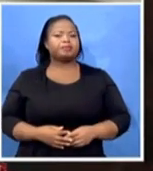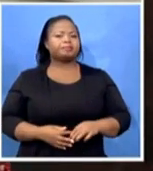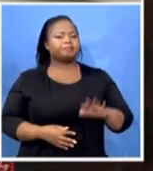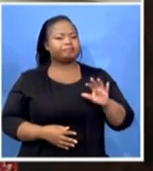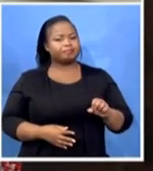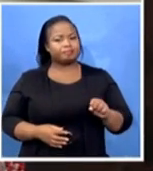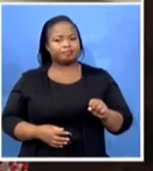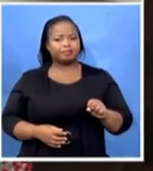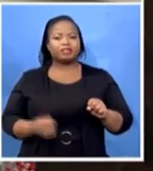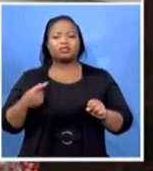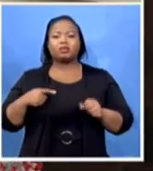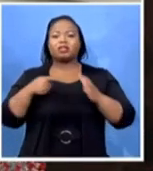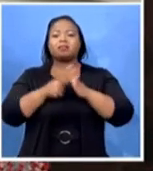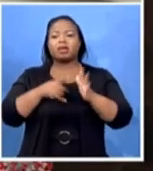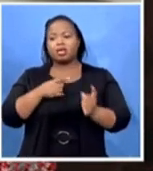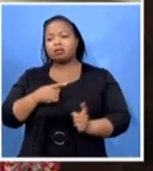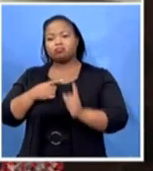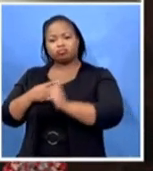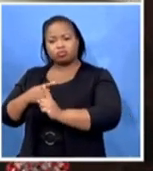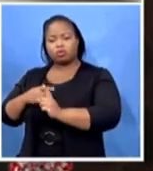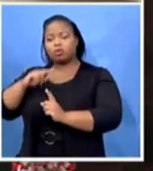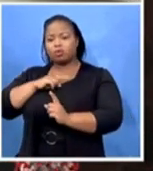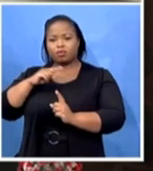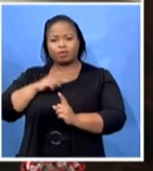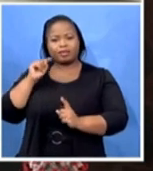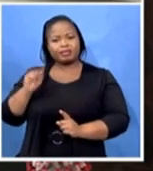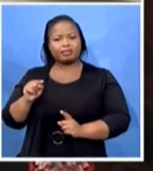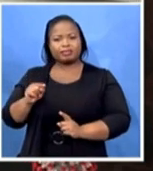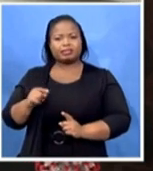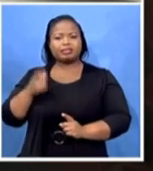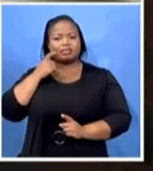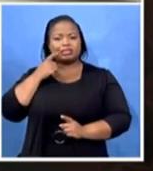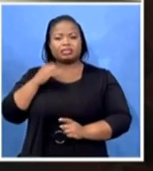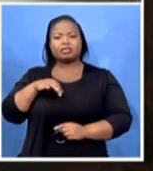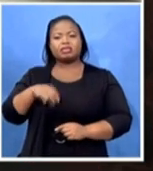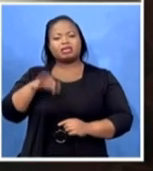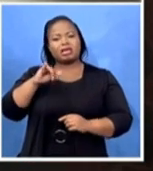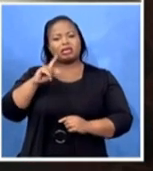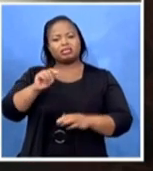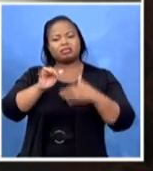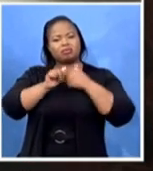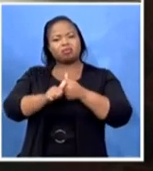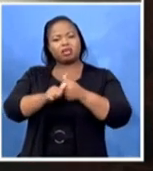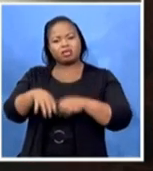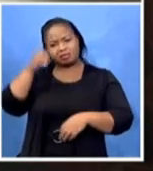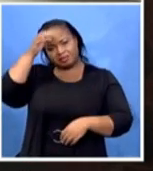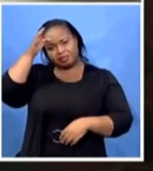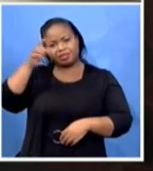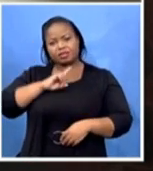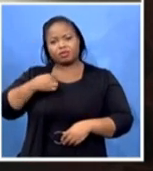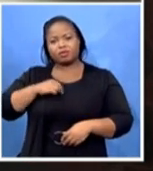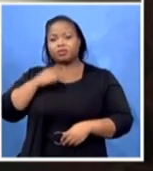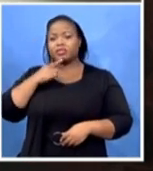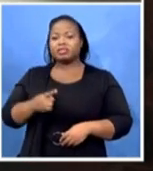because they are IT compliant. That is why we say this is a lesson. We're going to have to end it us here, in